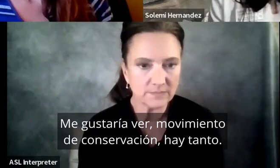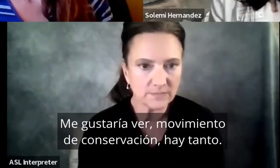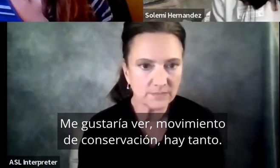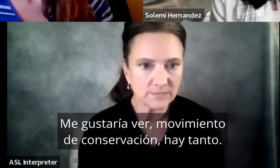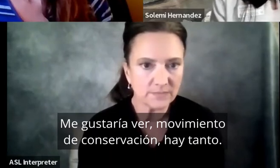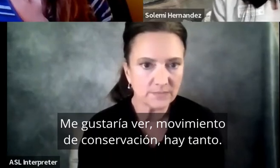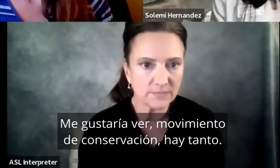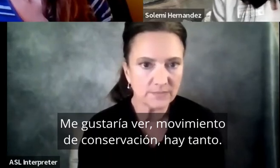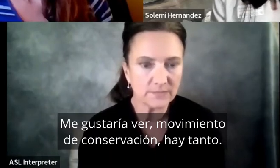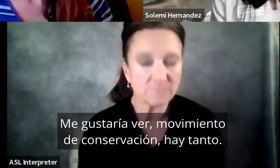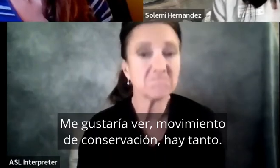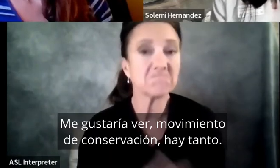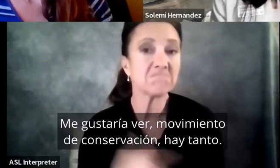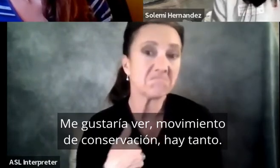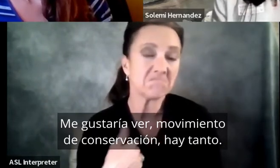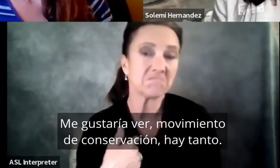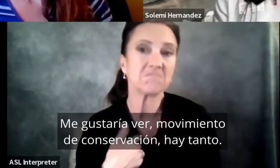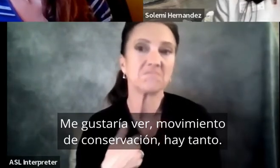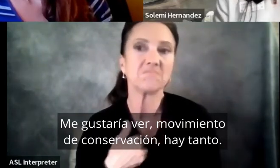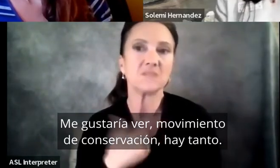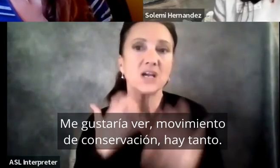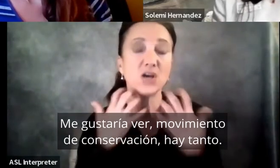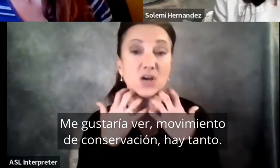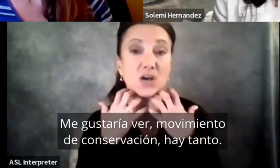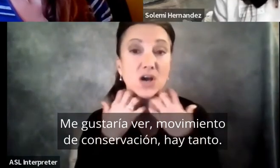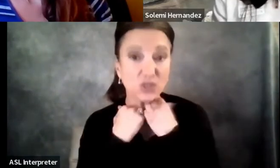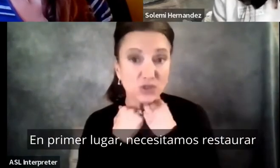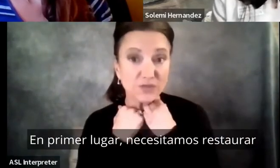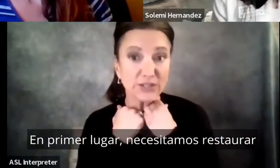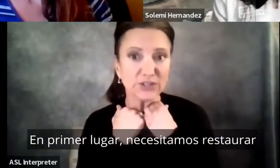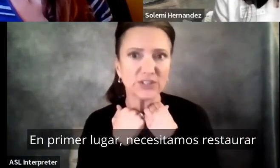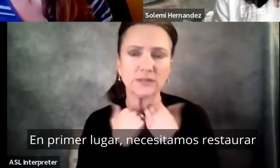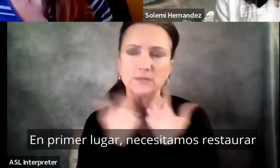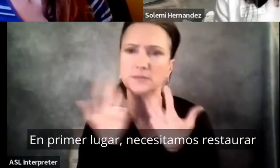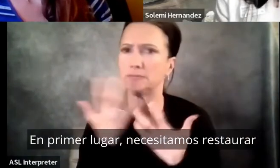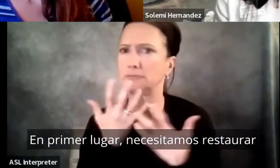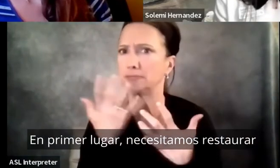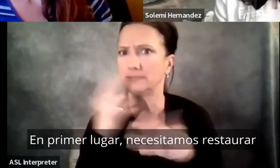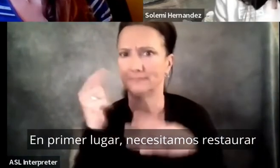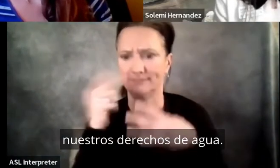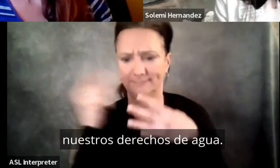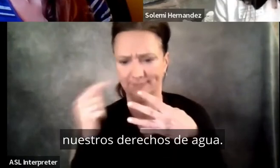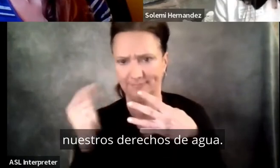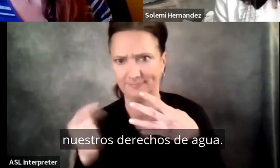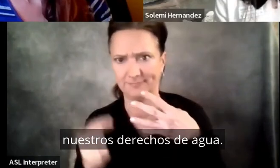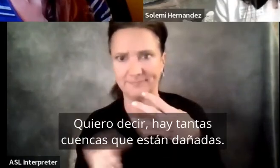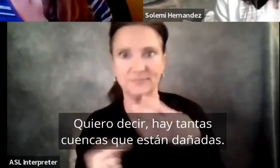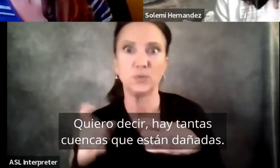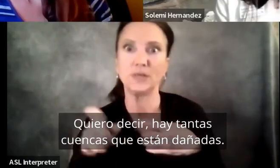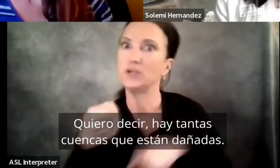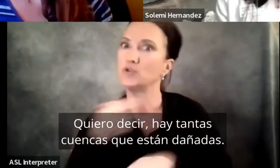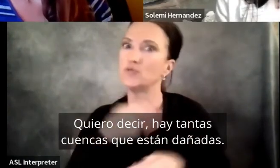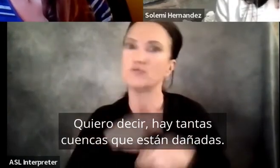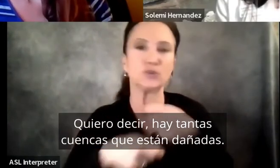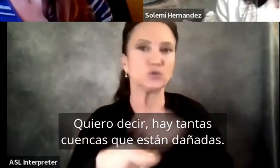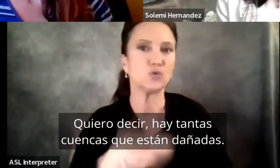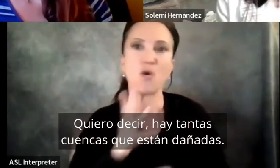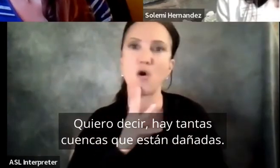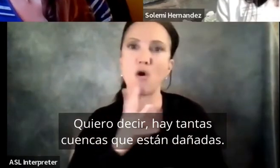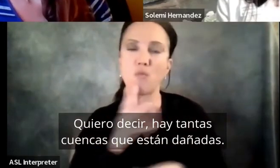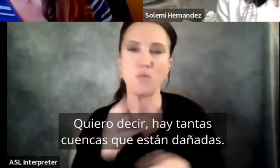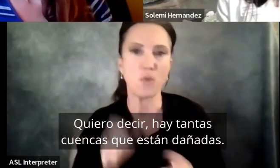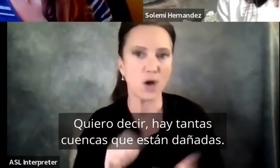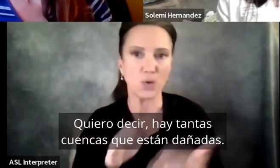I would like to see conservation movement. There's so much. First of all, you know, we need to restore our waterways. I mean, there